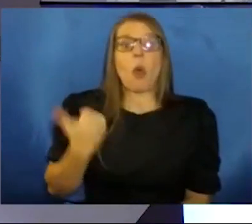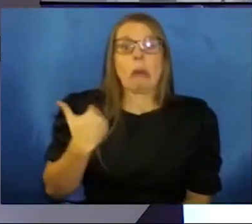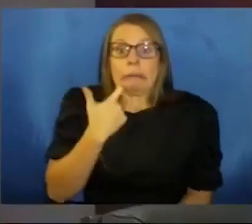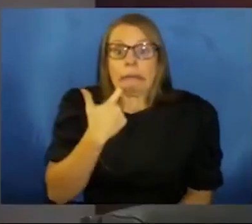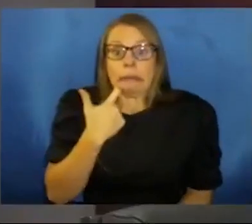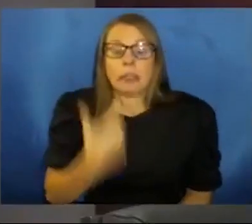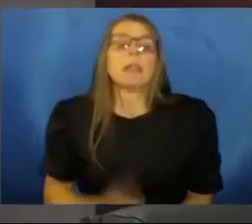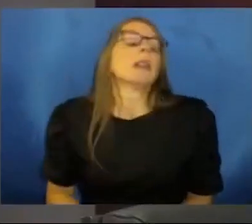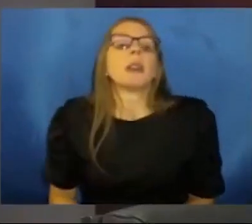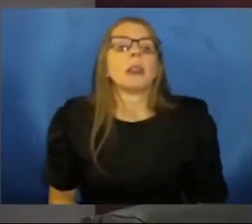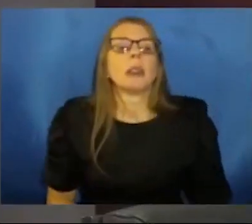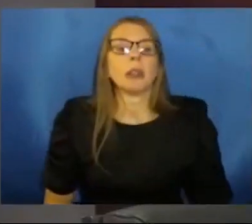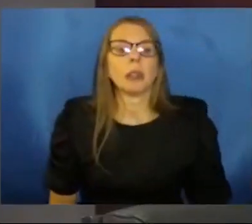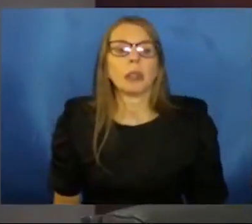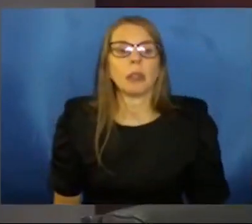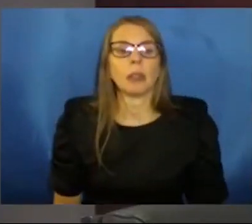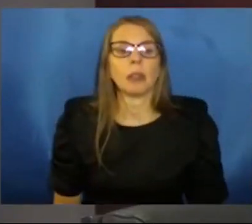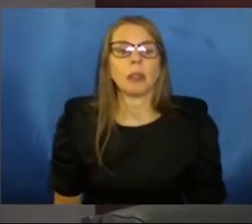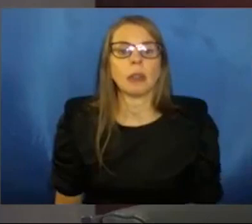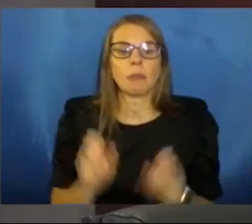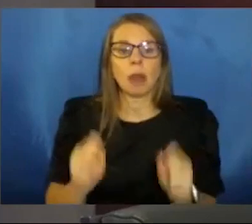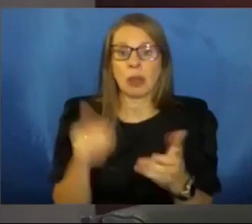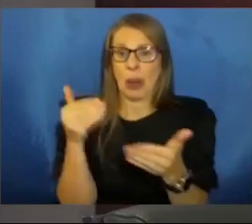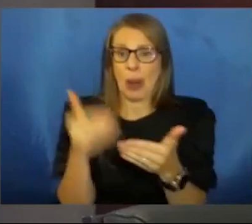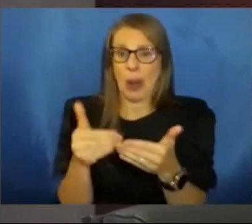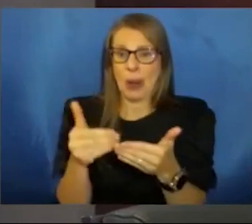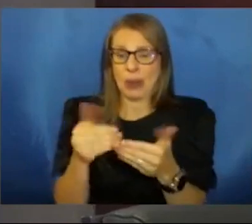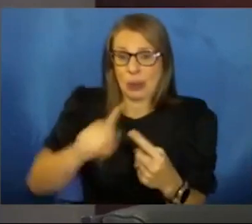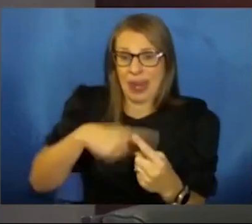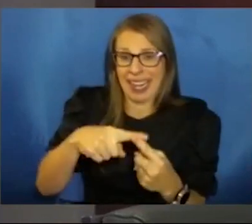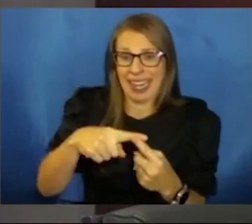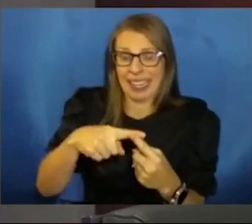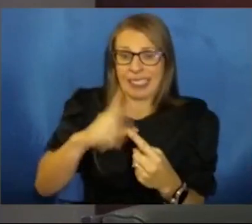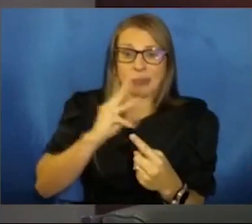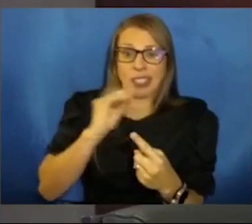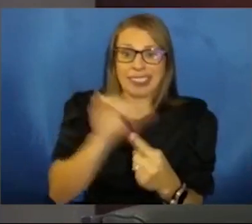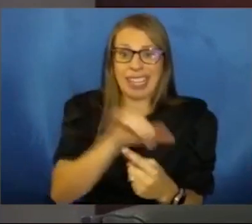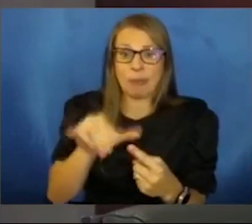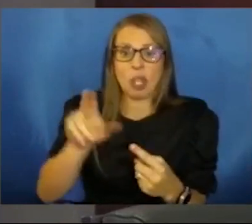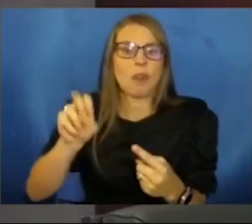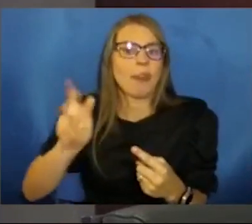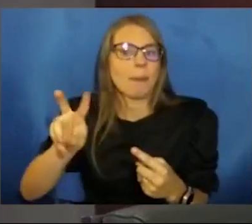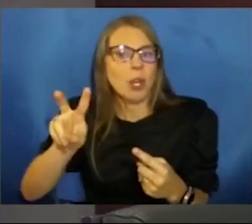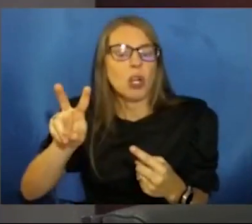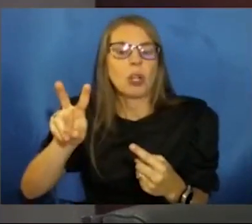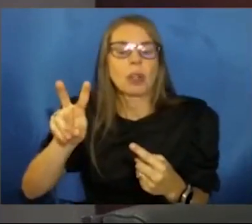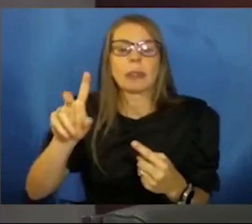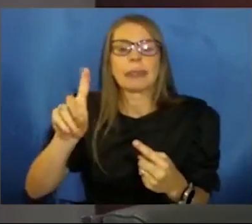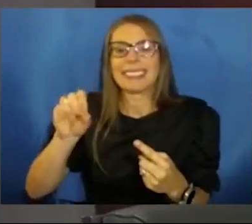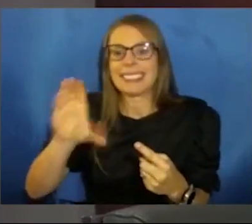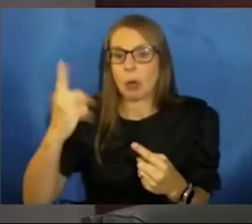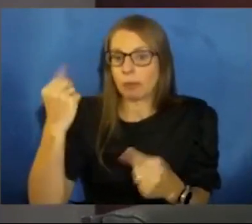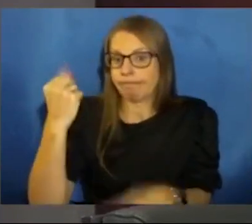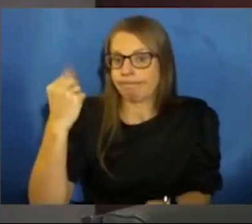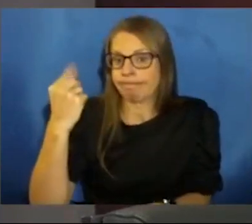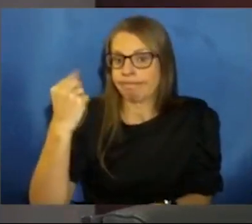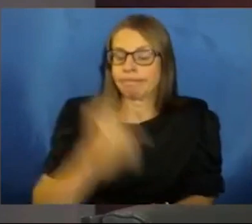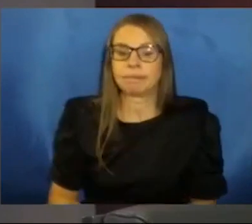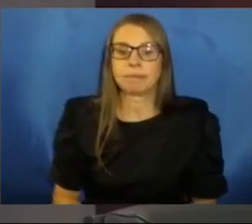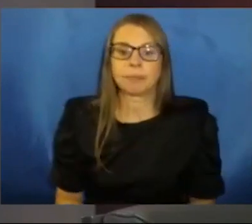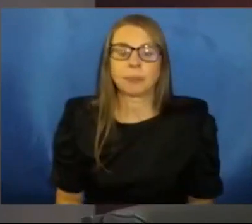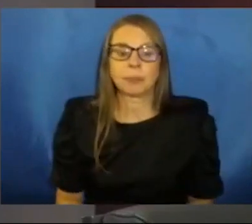Georgia, and Iowa, and probably others. So we've gotten requests from all over the country. So, and you haven't really seen that before?